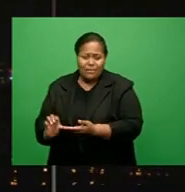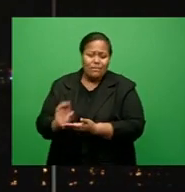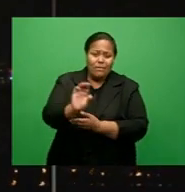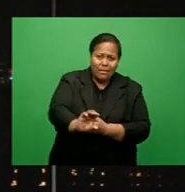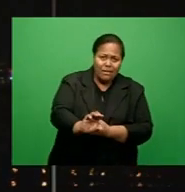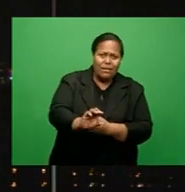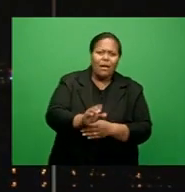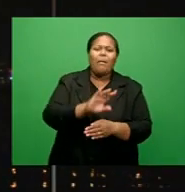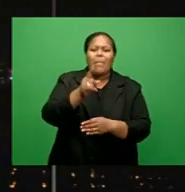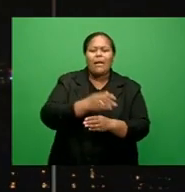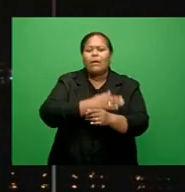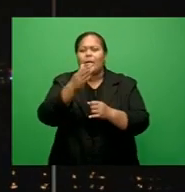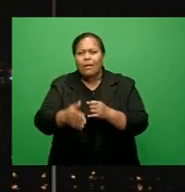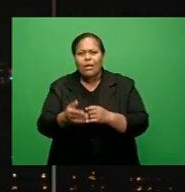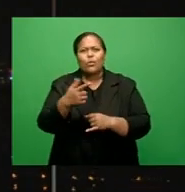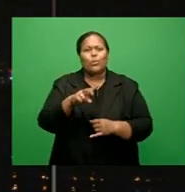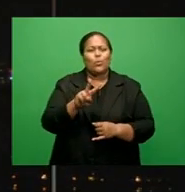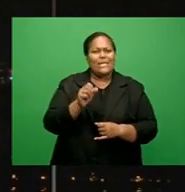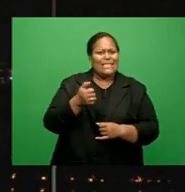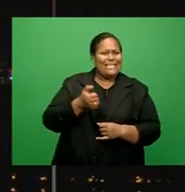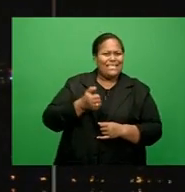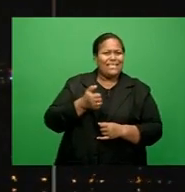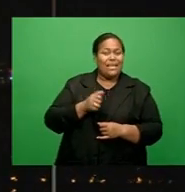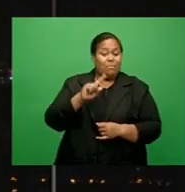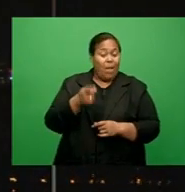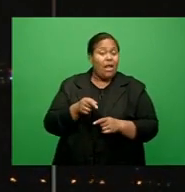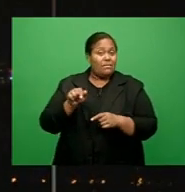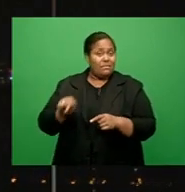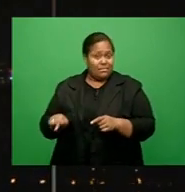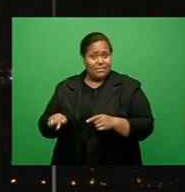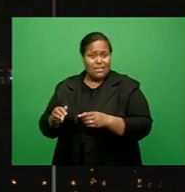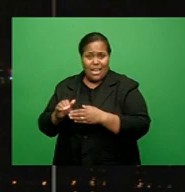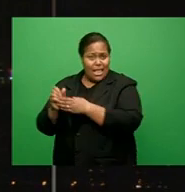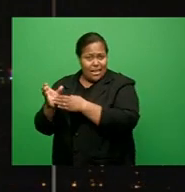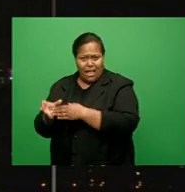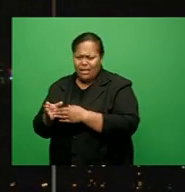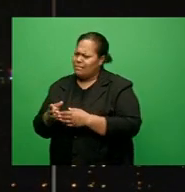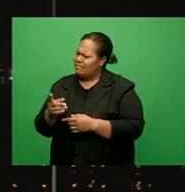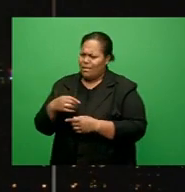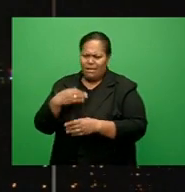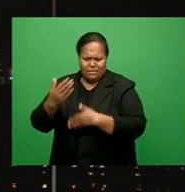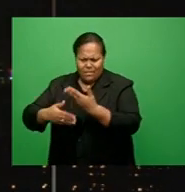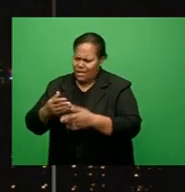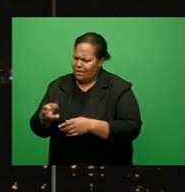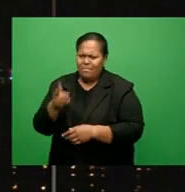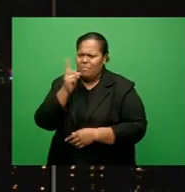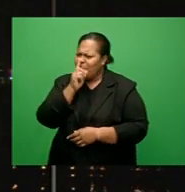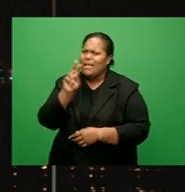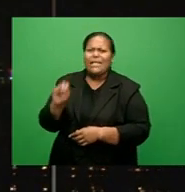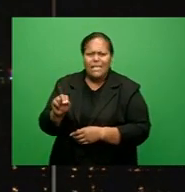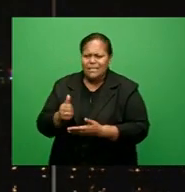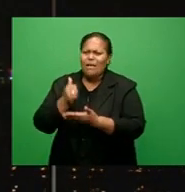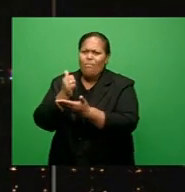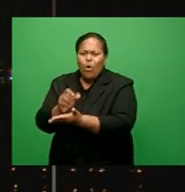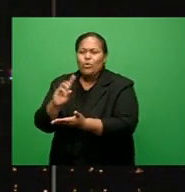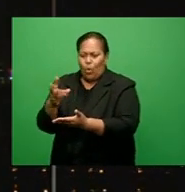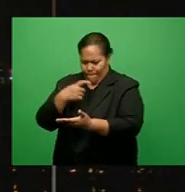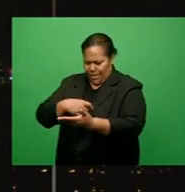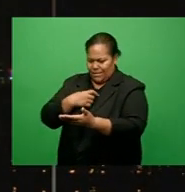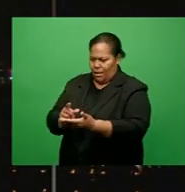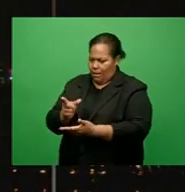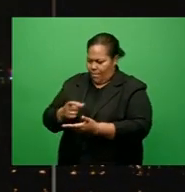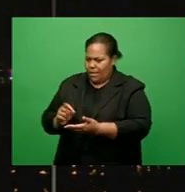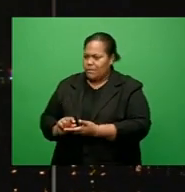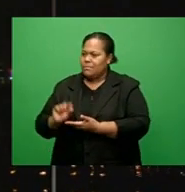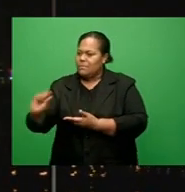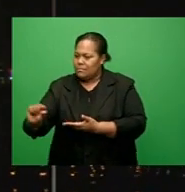of 2016. According to Prasad, people needed support immediately, so he advanced personal funds, and NFP